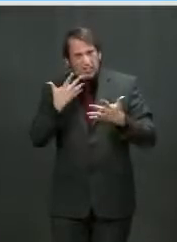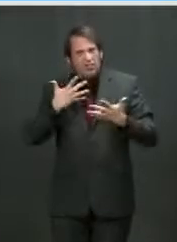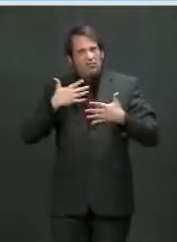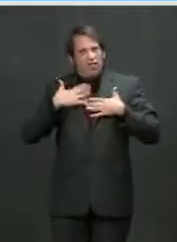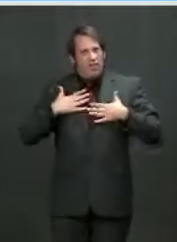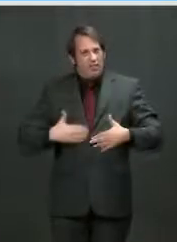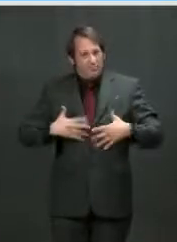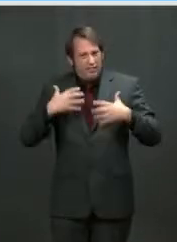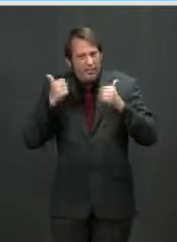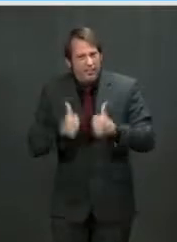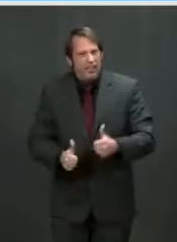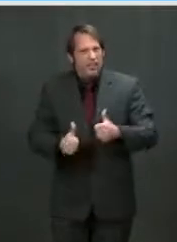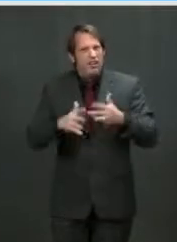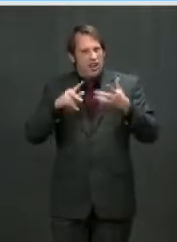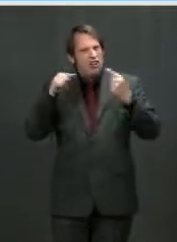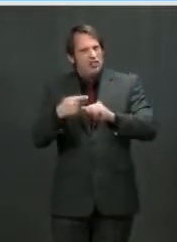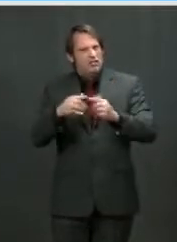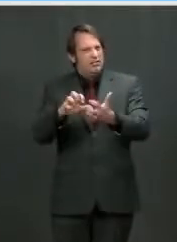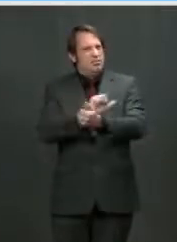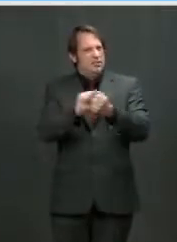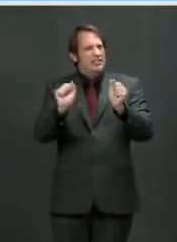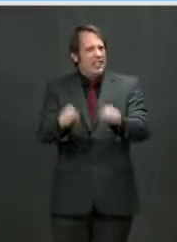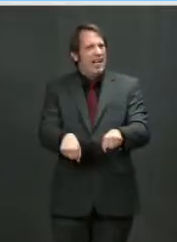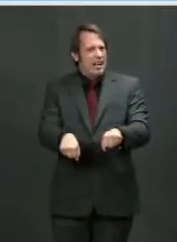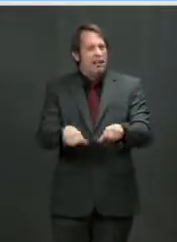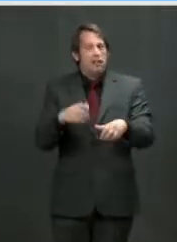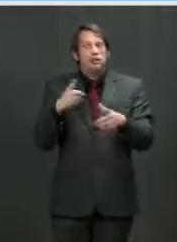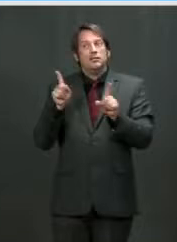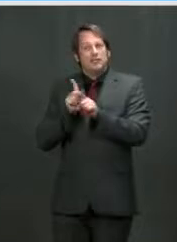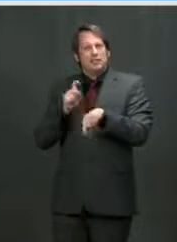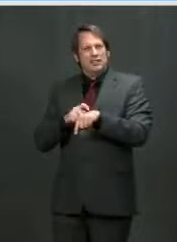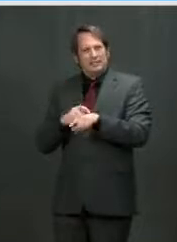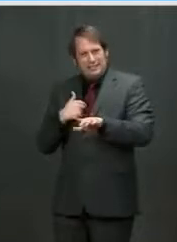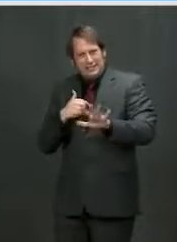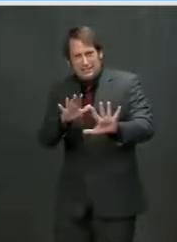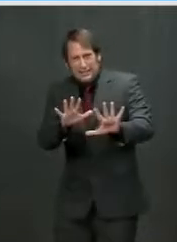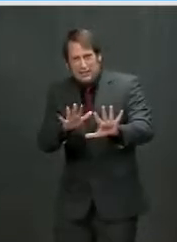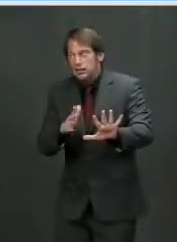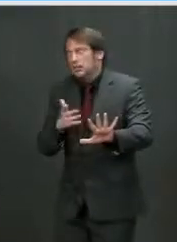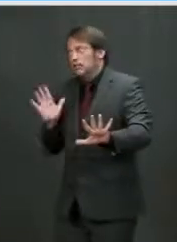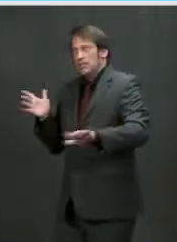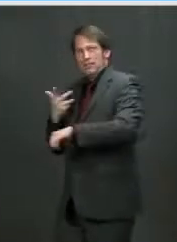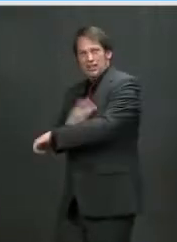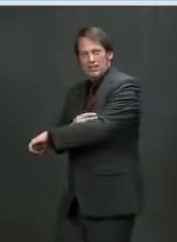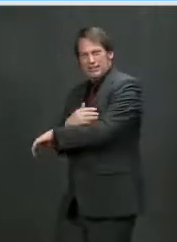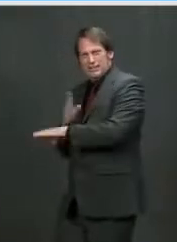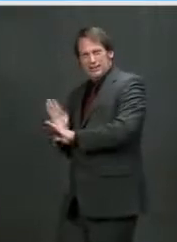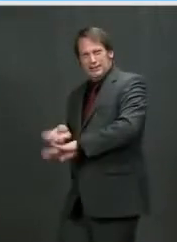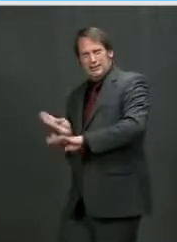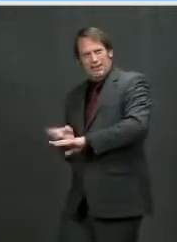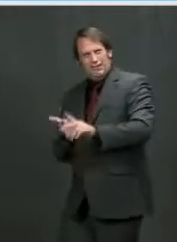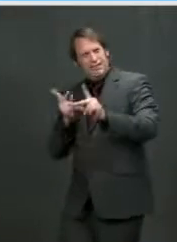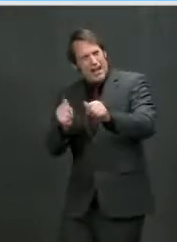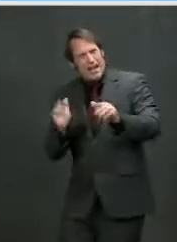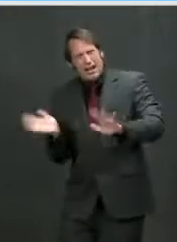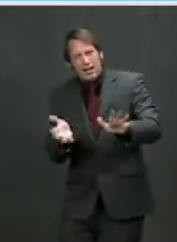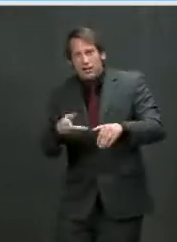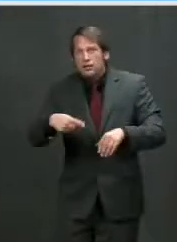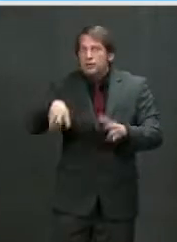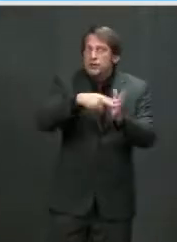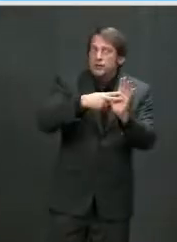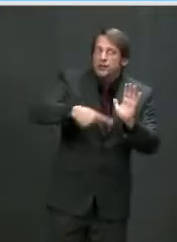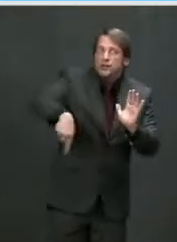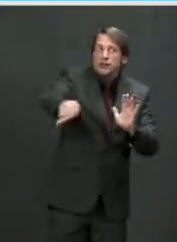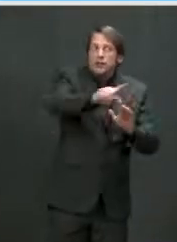need to continue to accelerate our vaccination efforts and to take the individual responsibility to get vaccinated when we